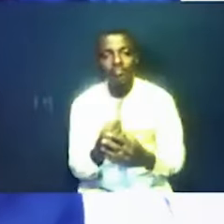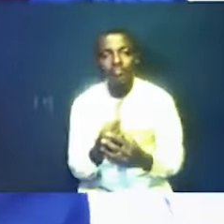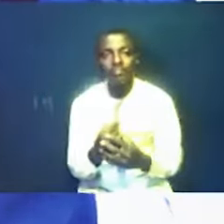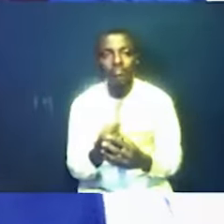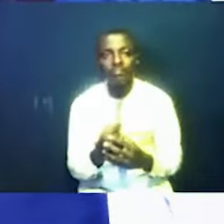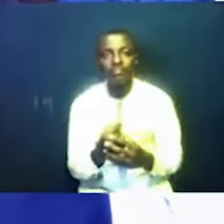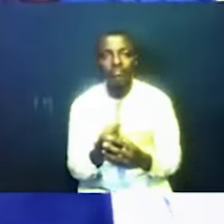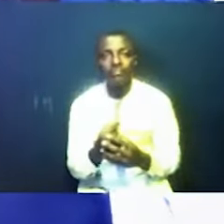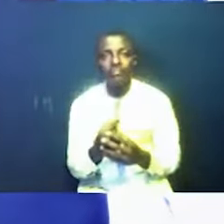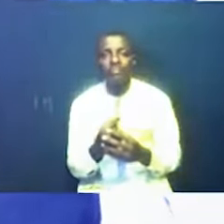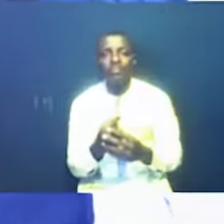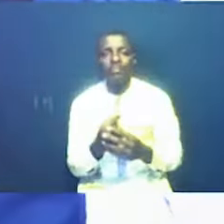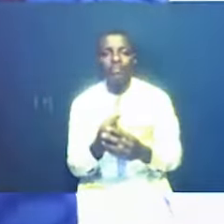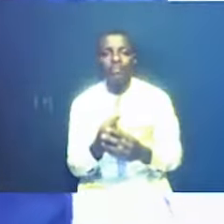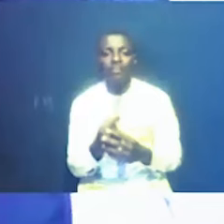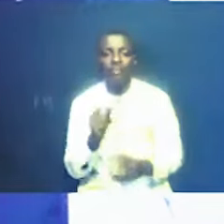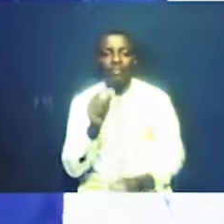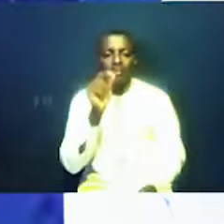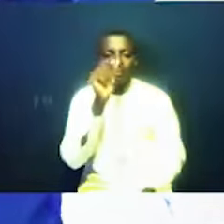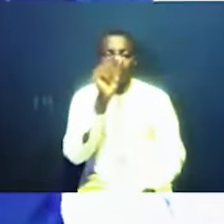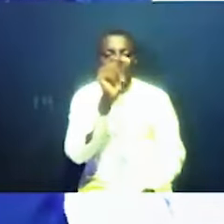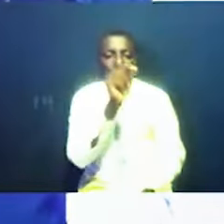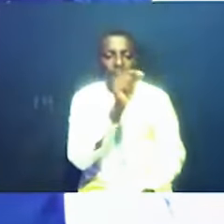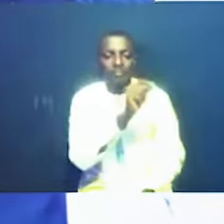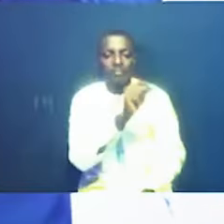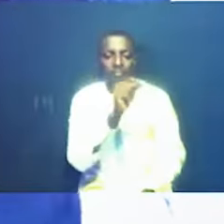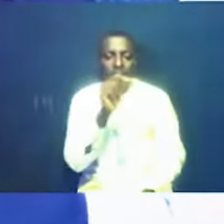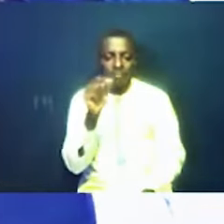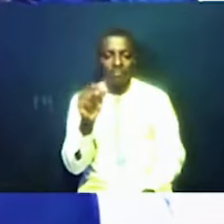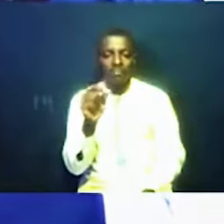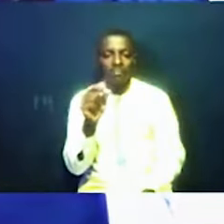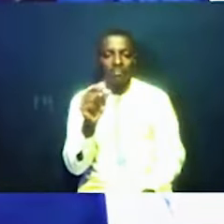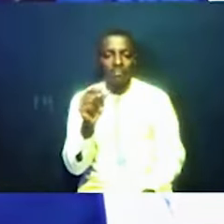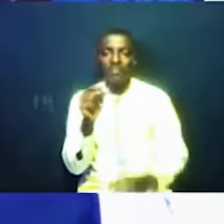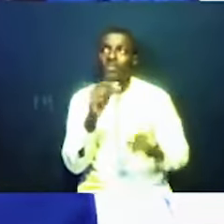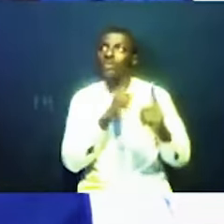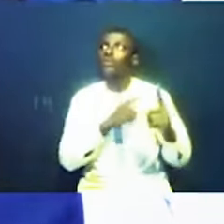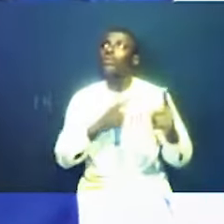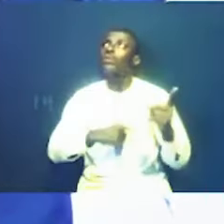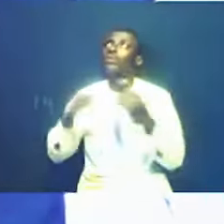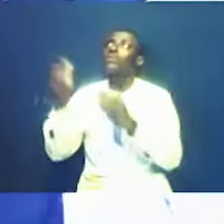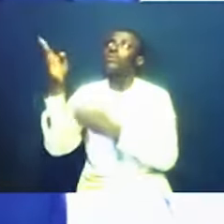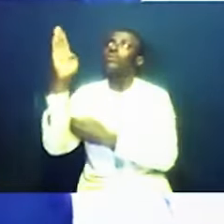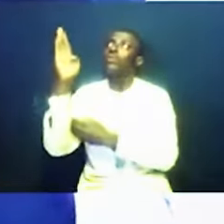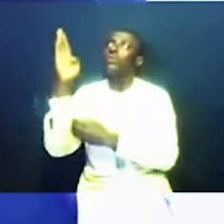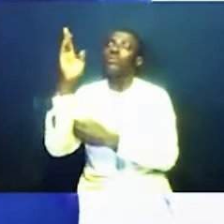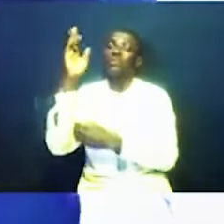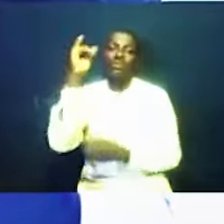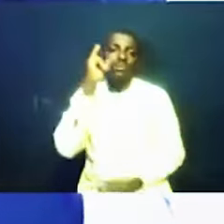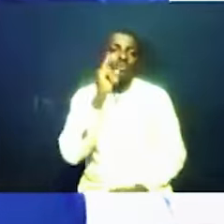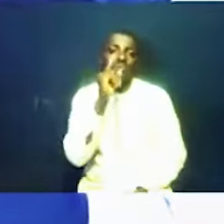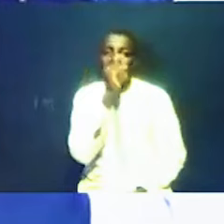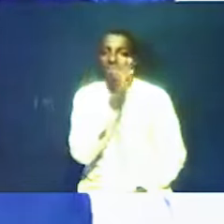30. Therefore, the Lord, the God of Israel,